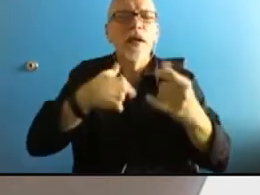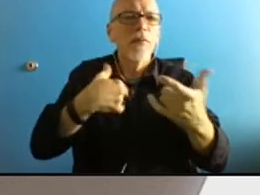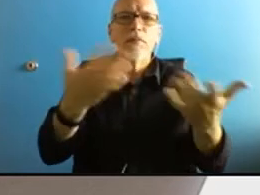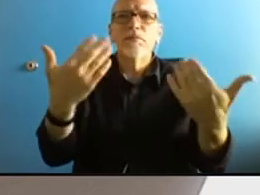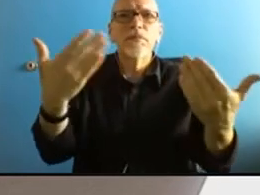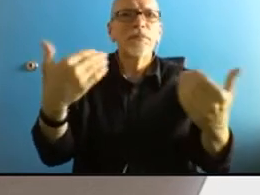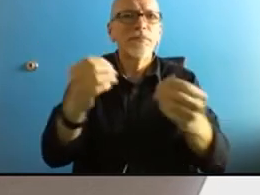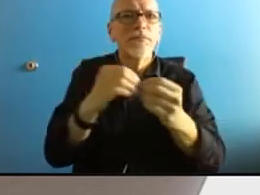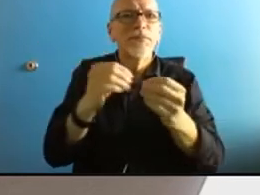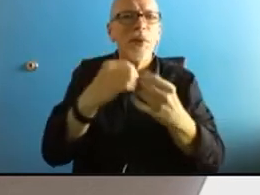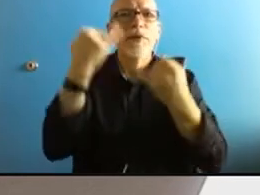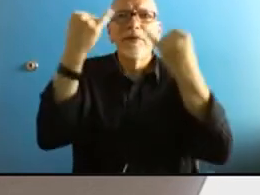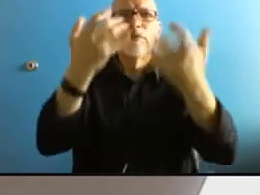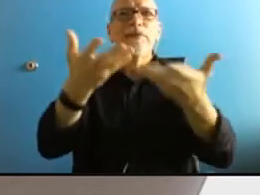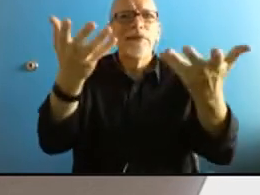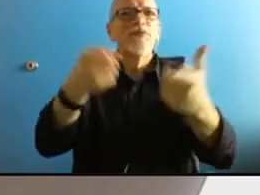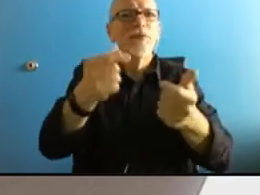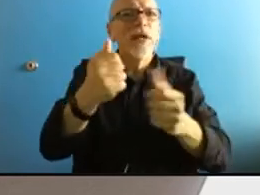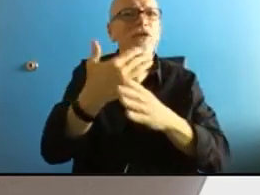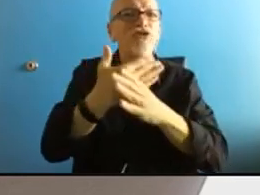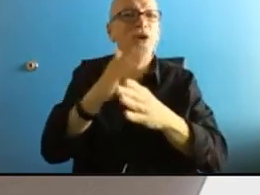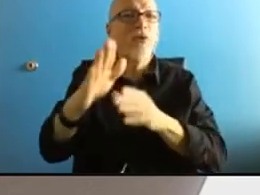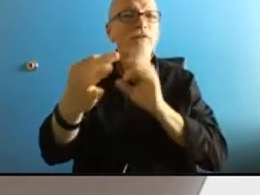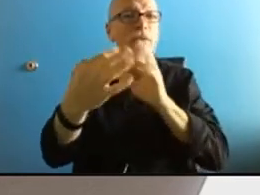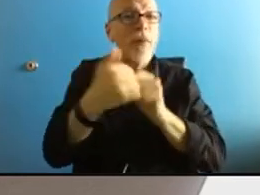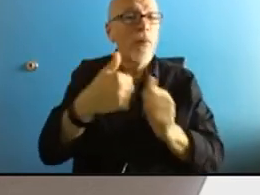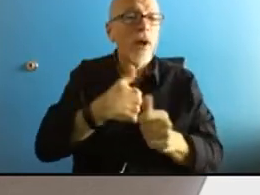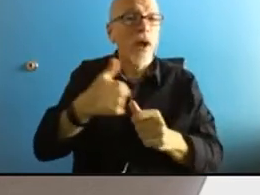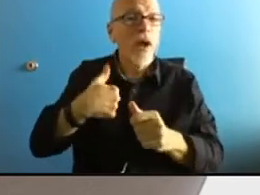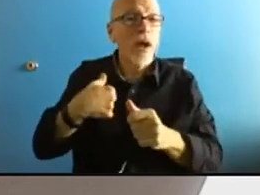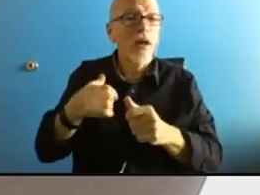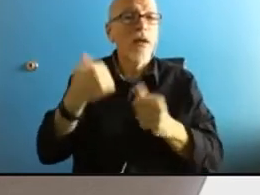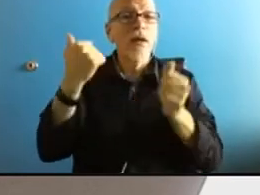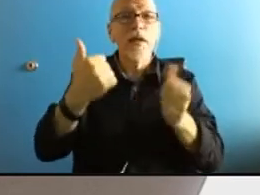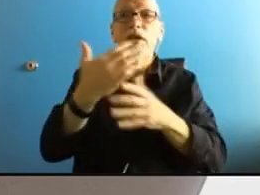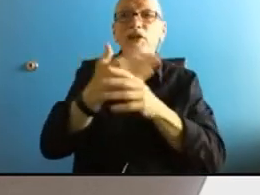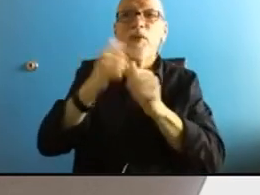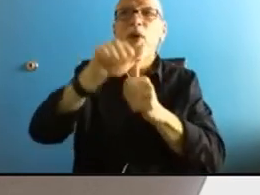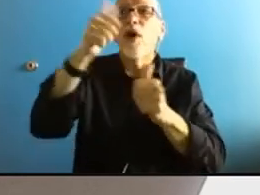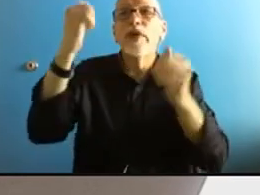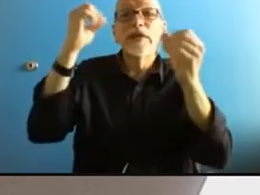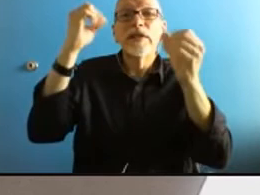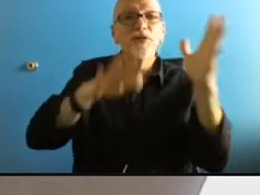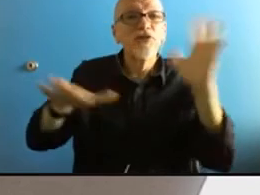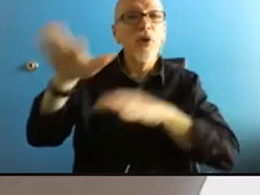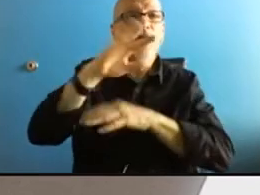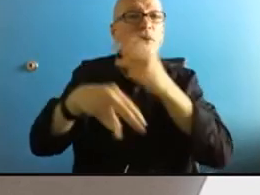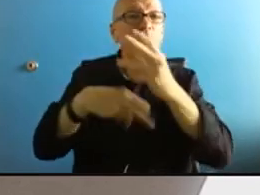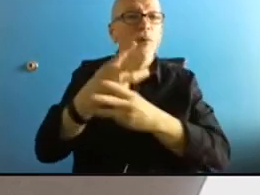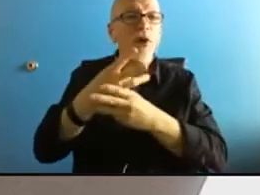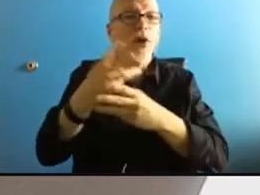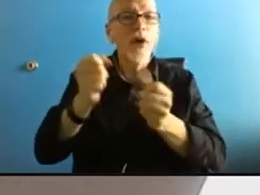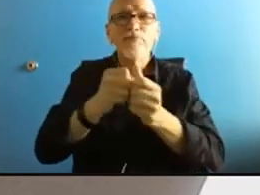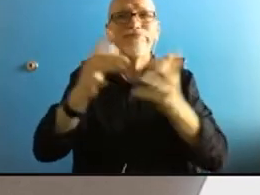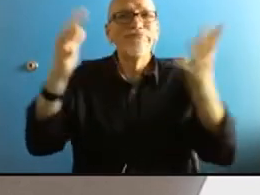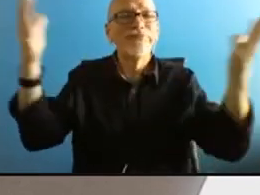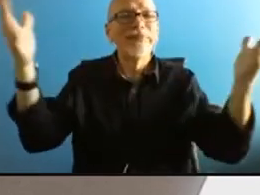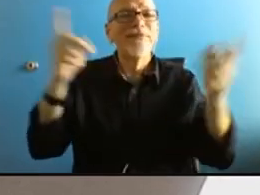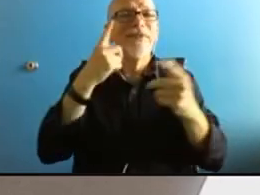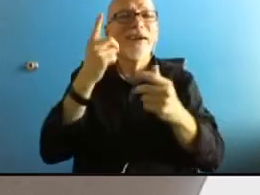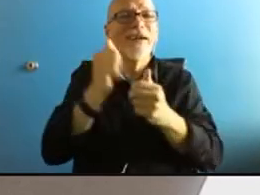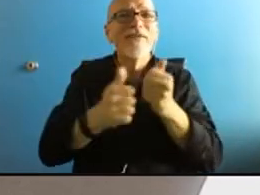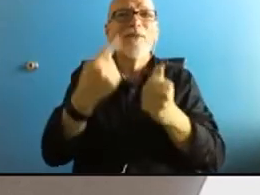because then maybe you can share that feedback with us and with other educators across the world, and how they can benefit